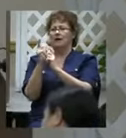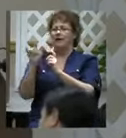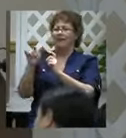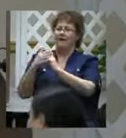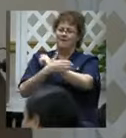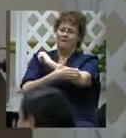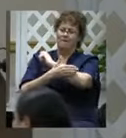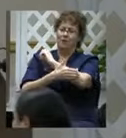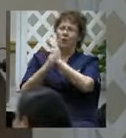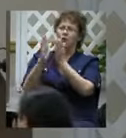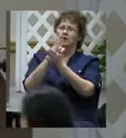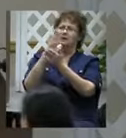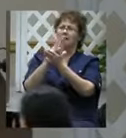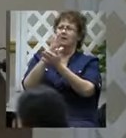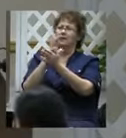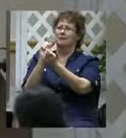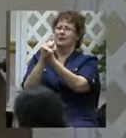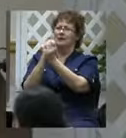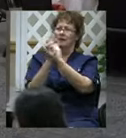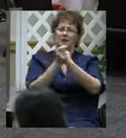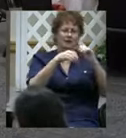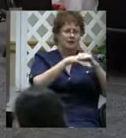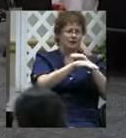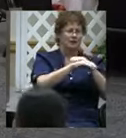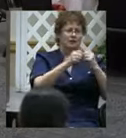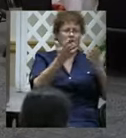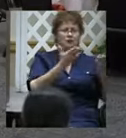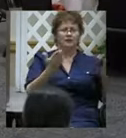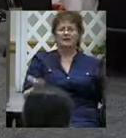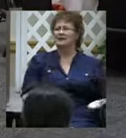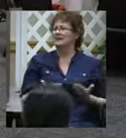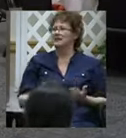to access services here?